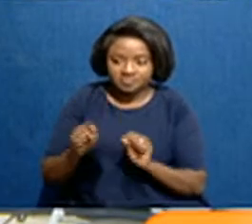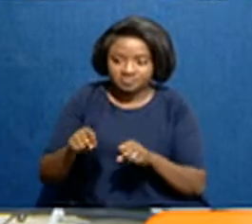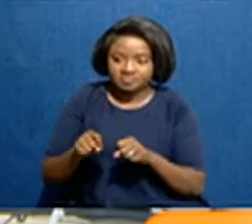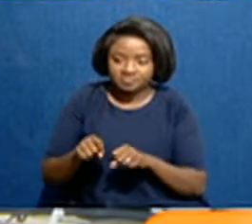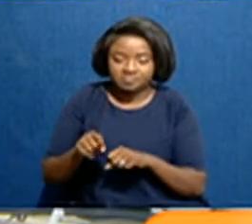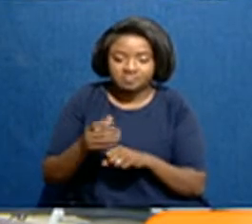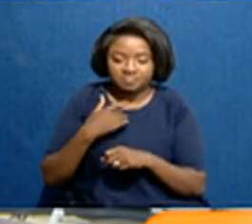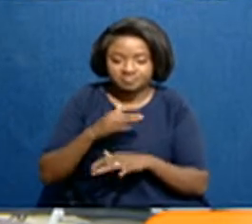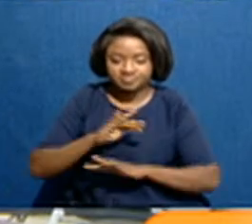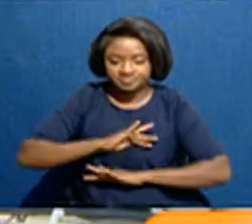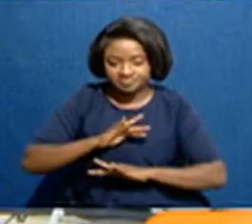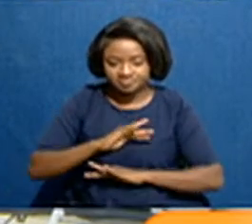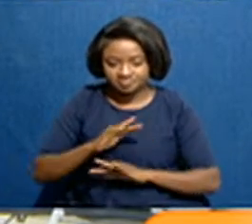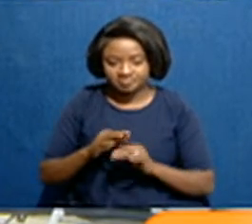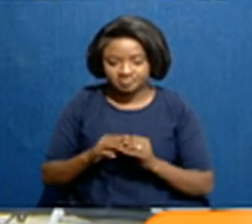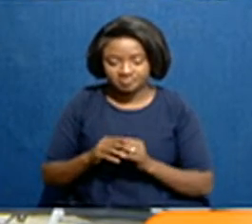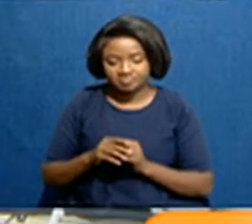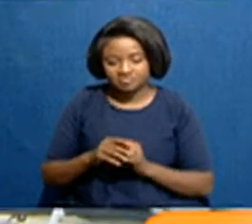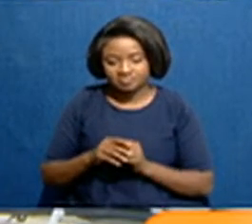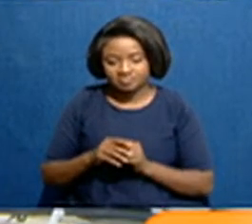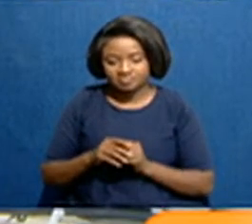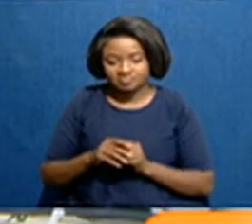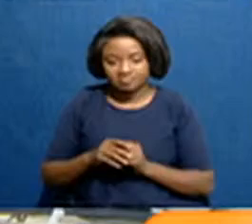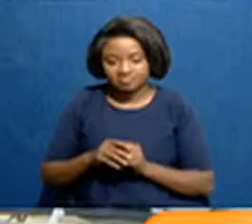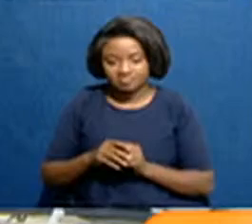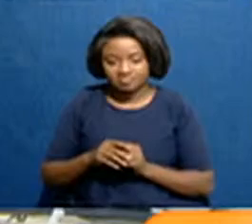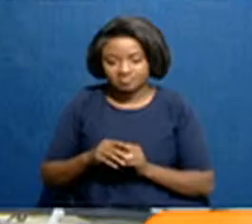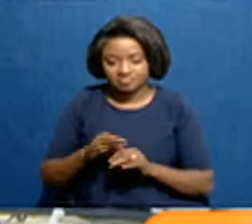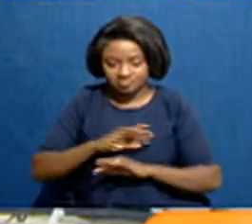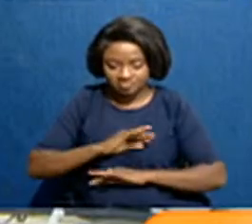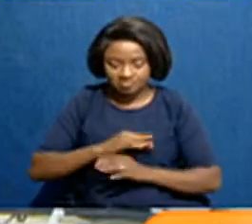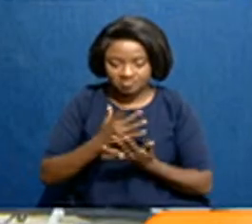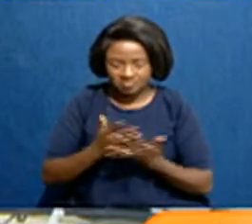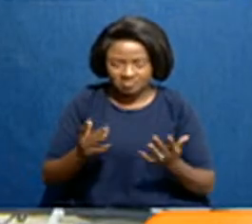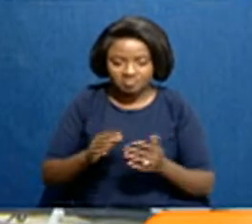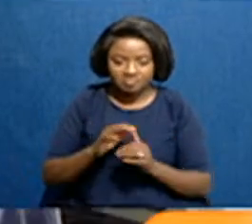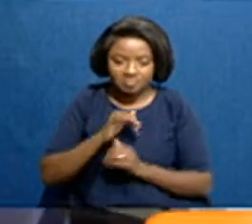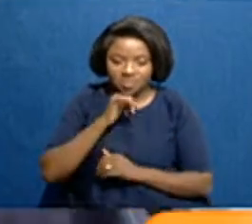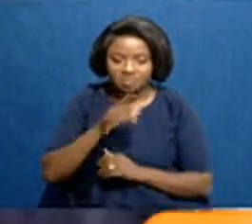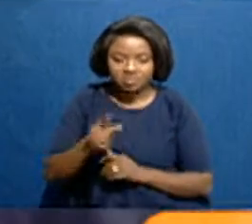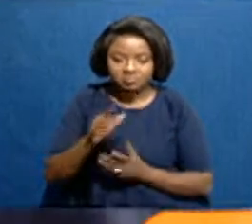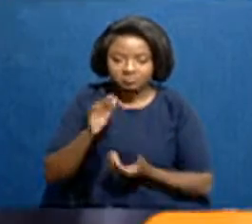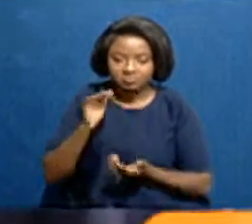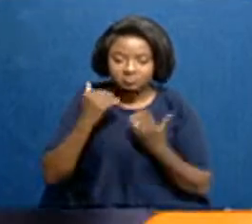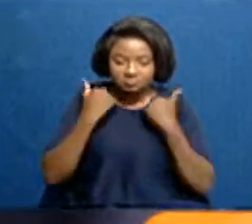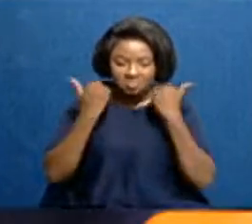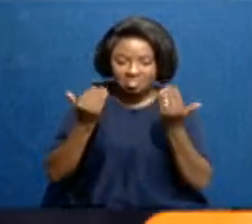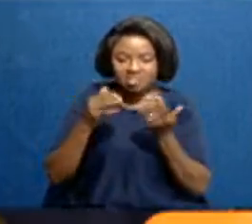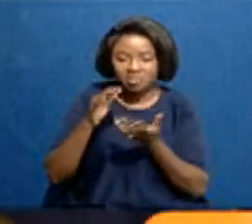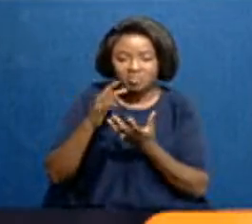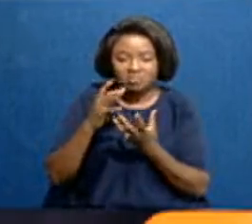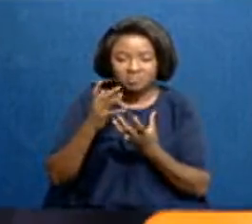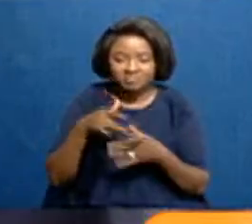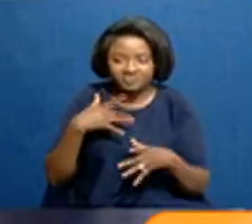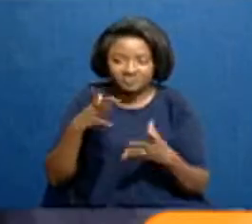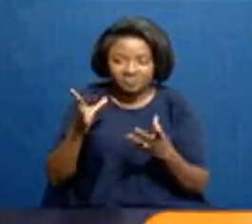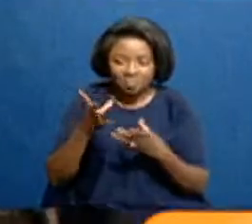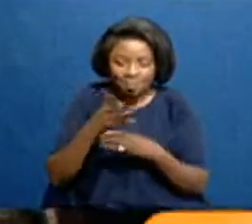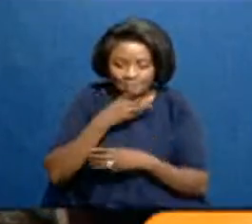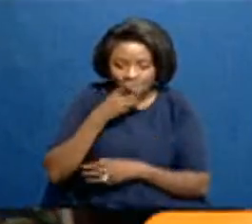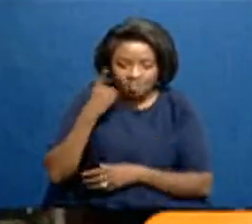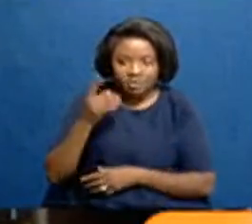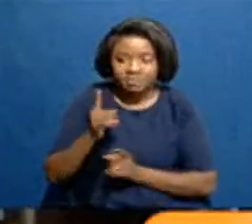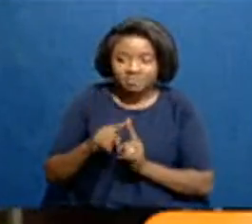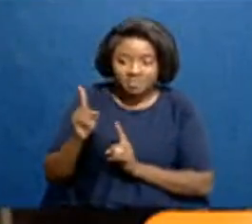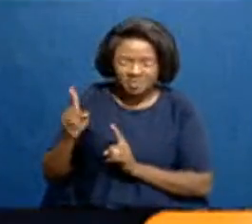proper production without exposing the seedlings to stress. The farm is, however, not fully